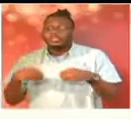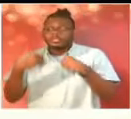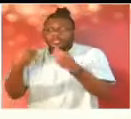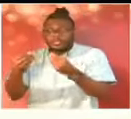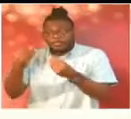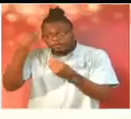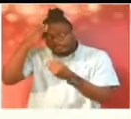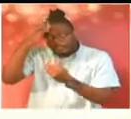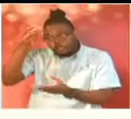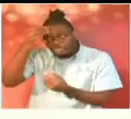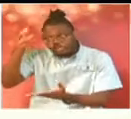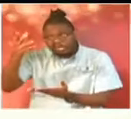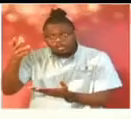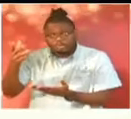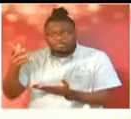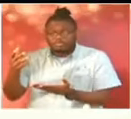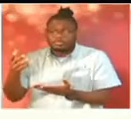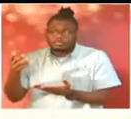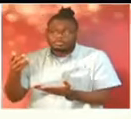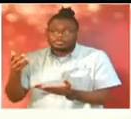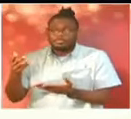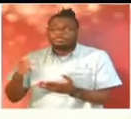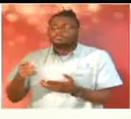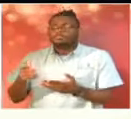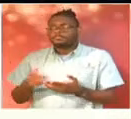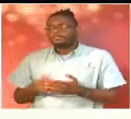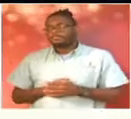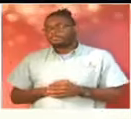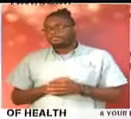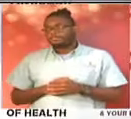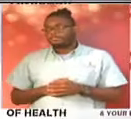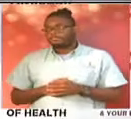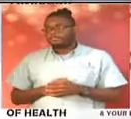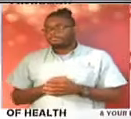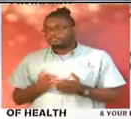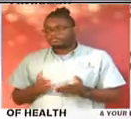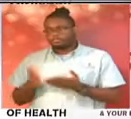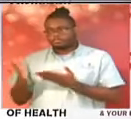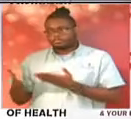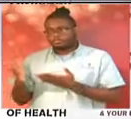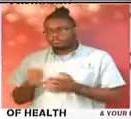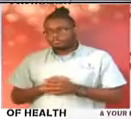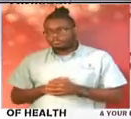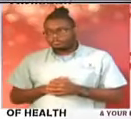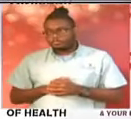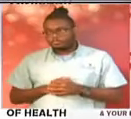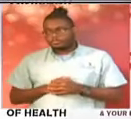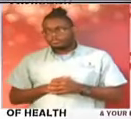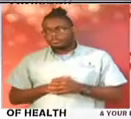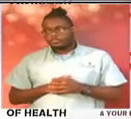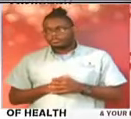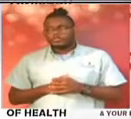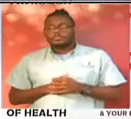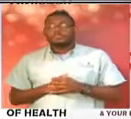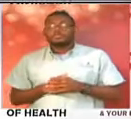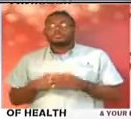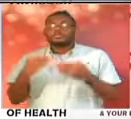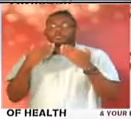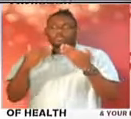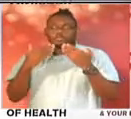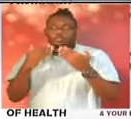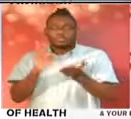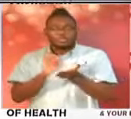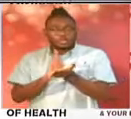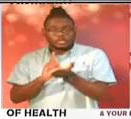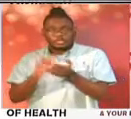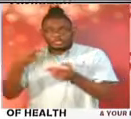that front. With that, I'd like to turn you over to Mr. Alexander. And thank you very much, Dr. Hines. We now